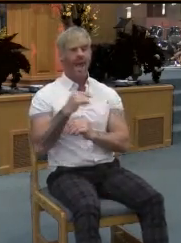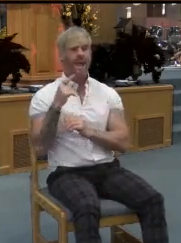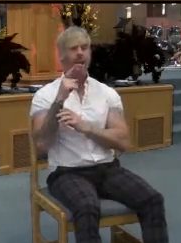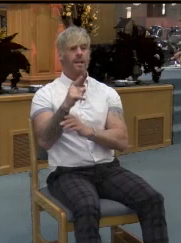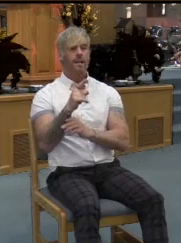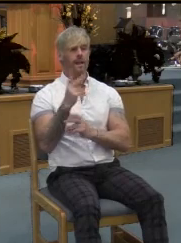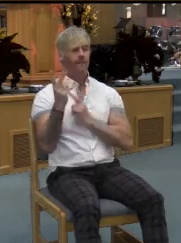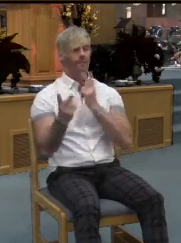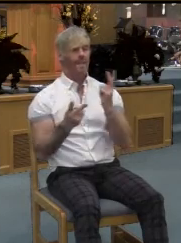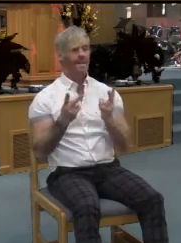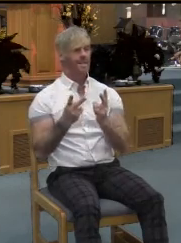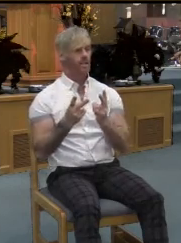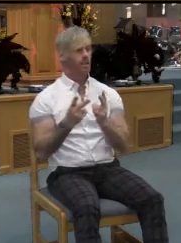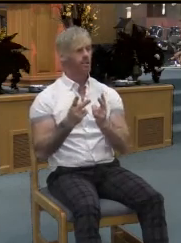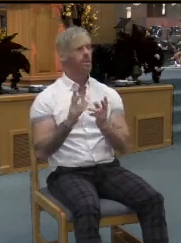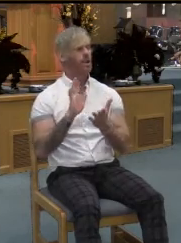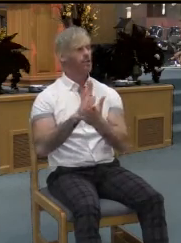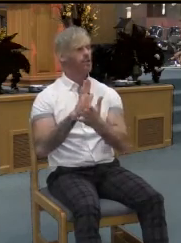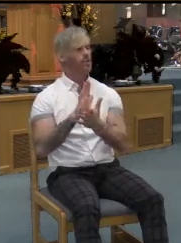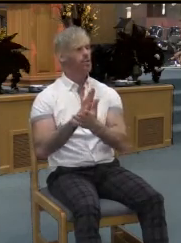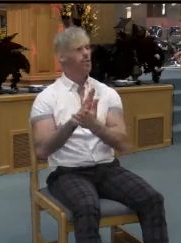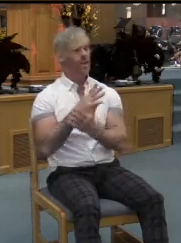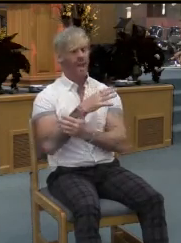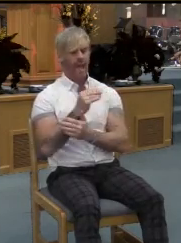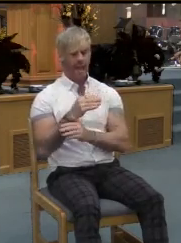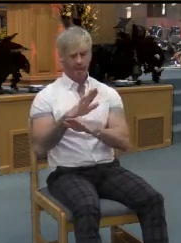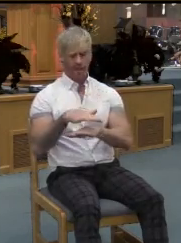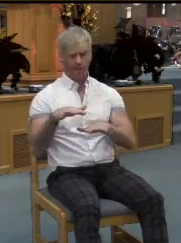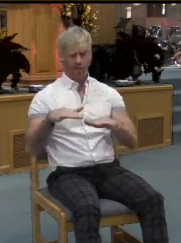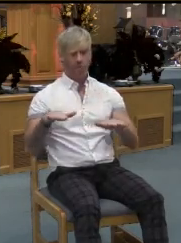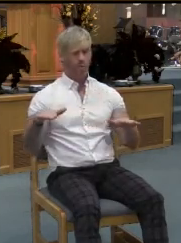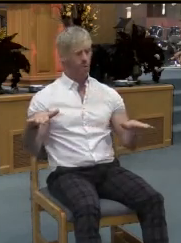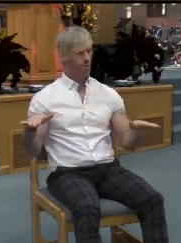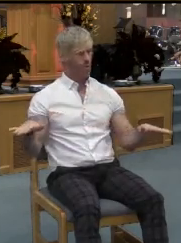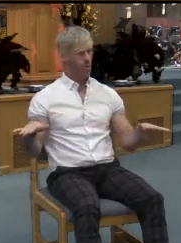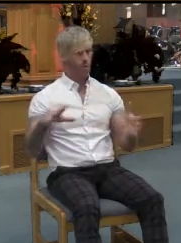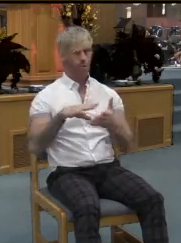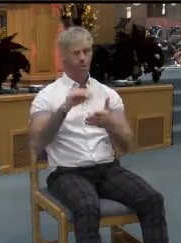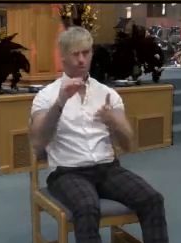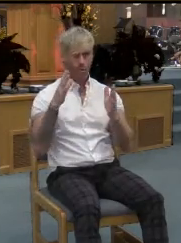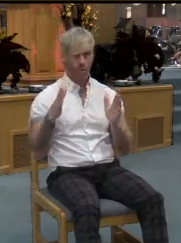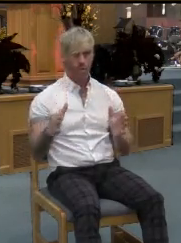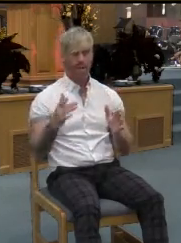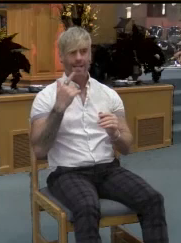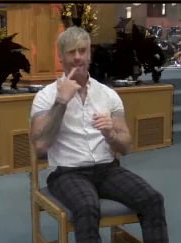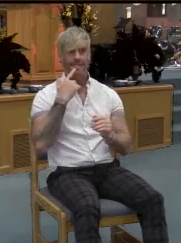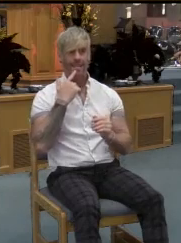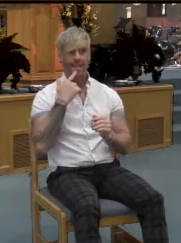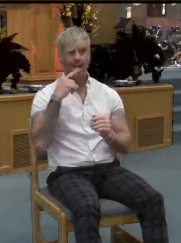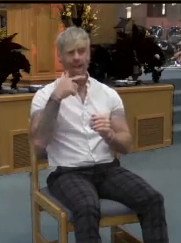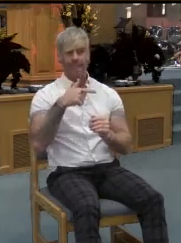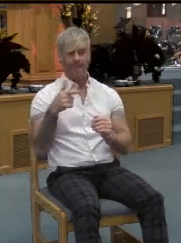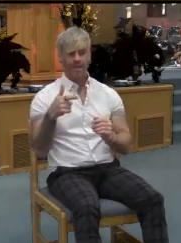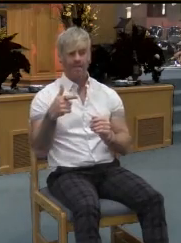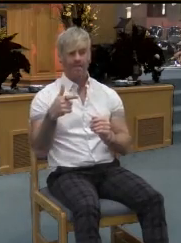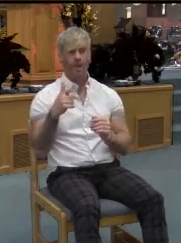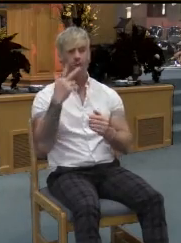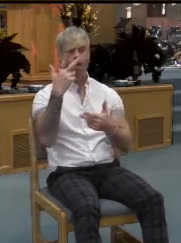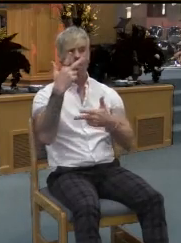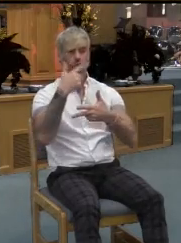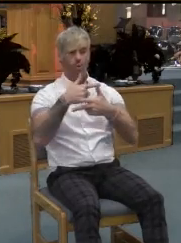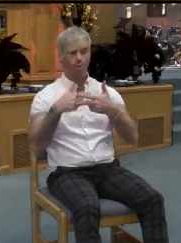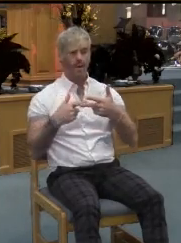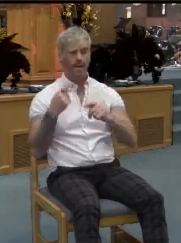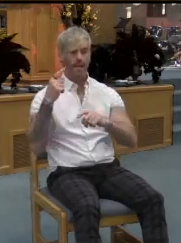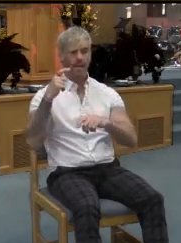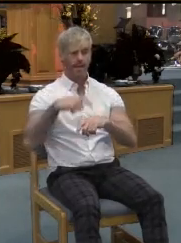as they began their day by standing and reciting this three times. There is no God.